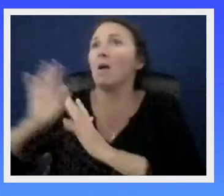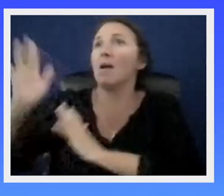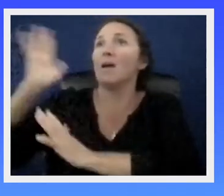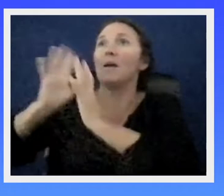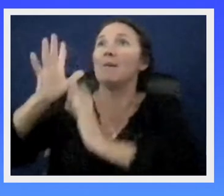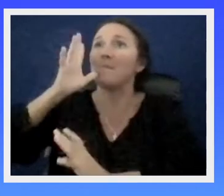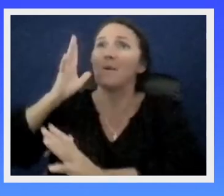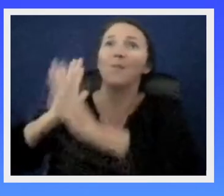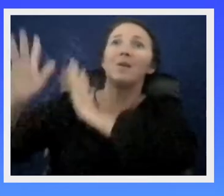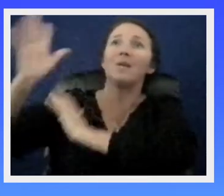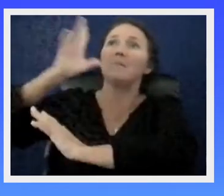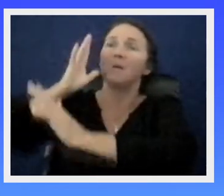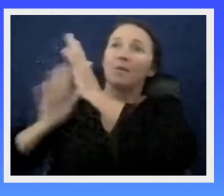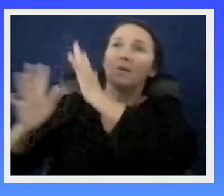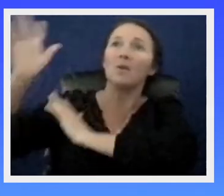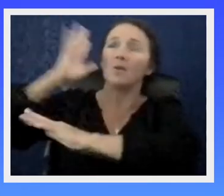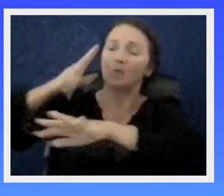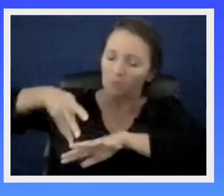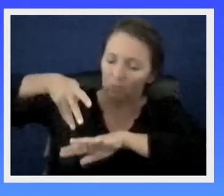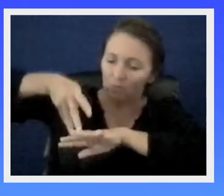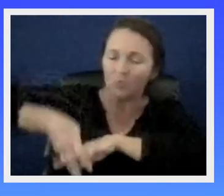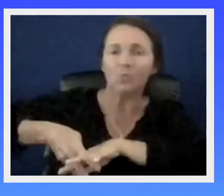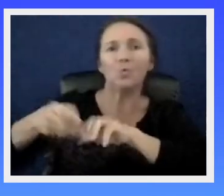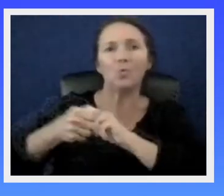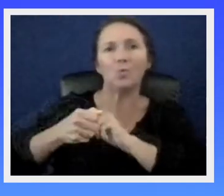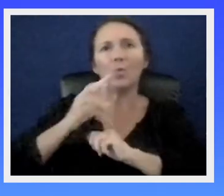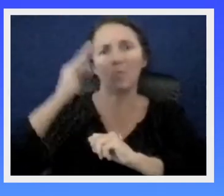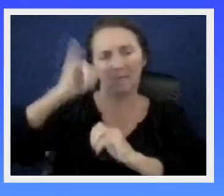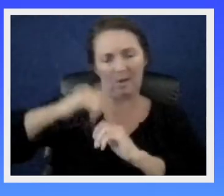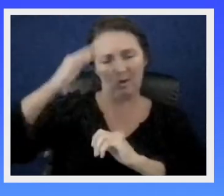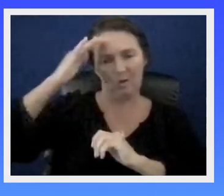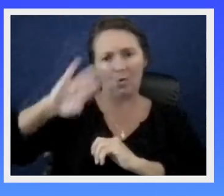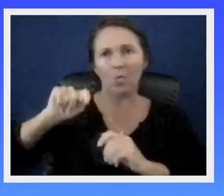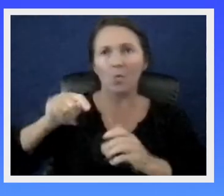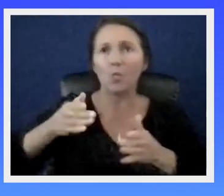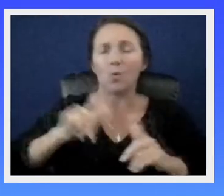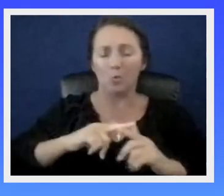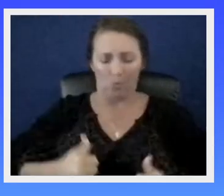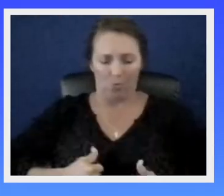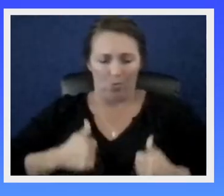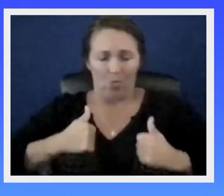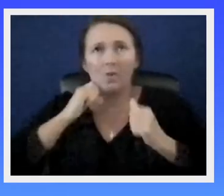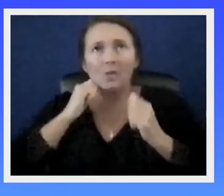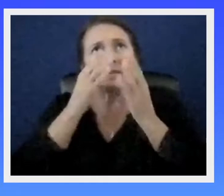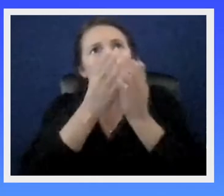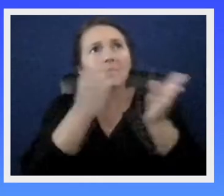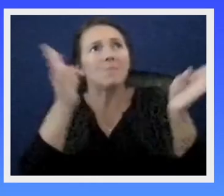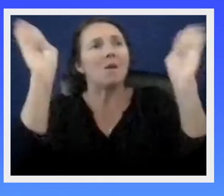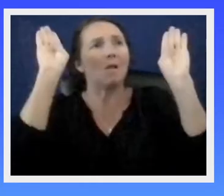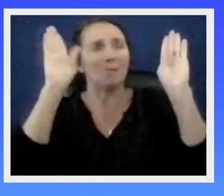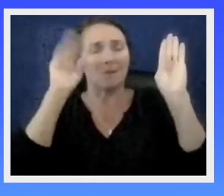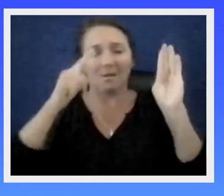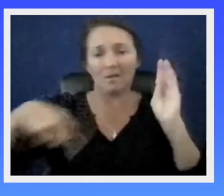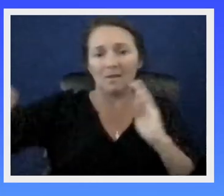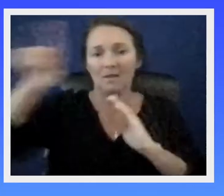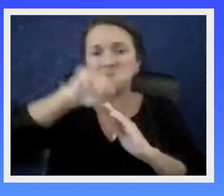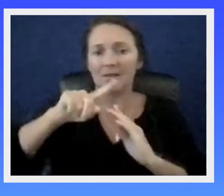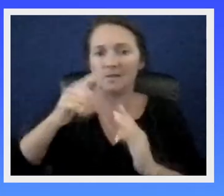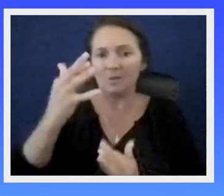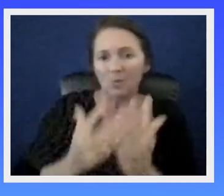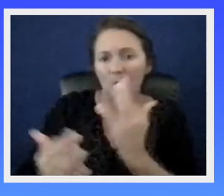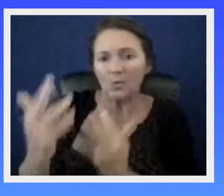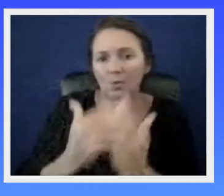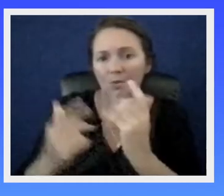mother's roots in a water who know the way to thrive is public soup. Auntie Huling, brewing wellness for the block,